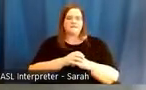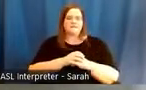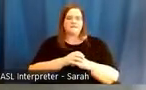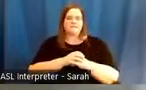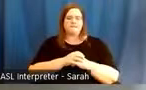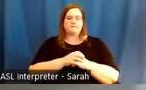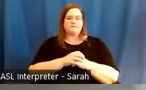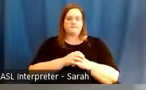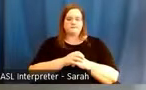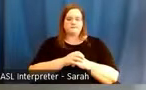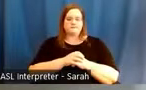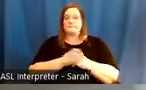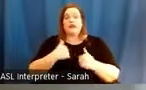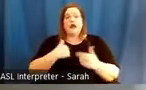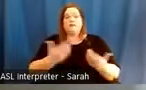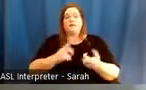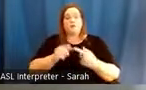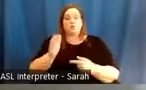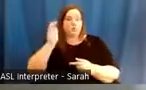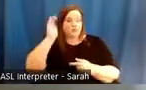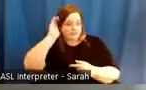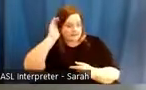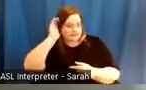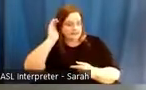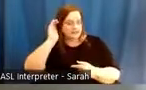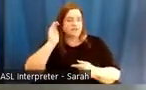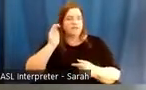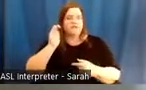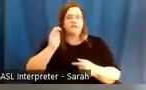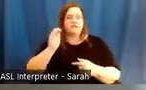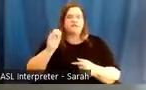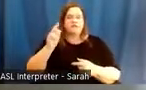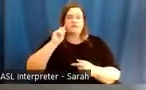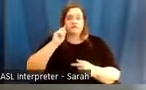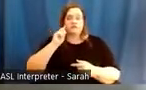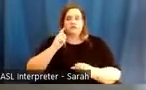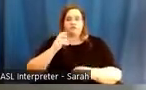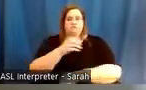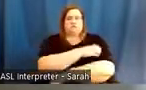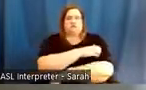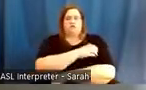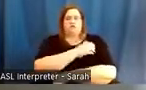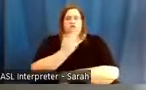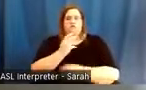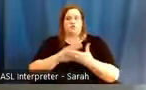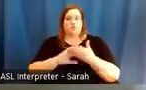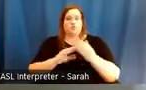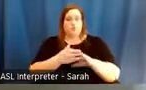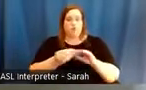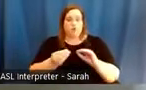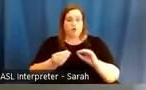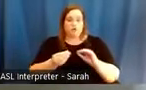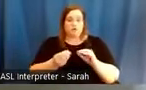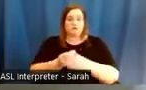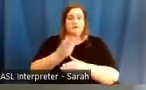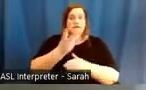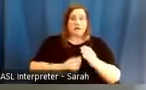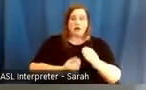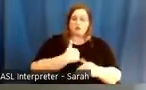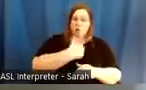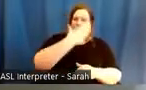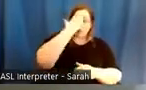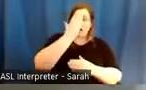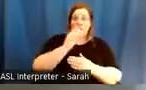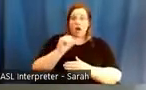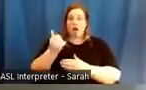I'm here to listen. So having heard the really powerful stories, some of them were gaps that I was aware of, and others were completely